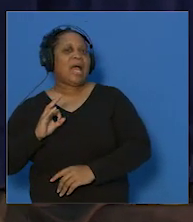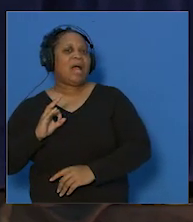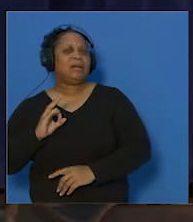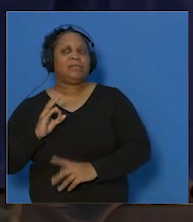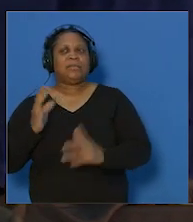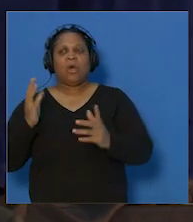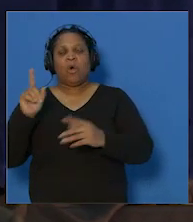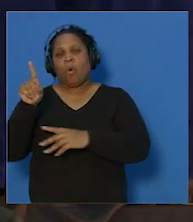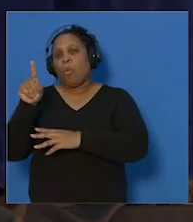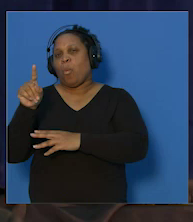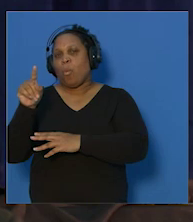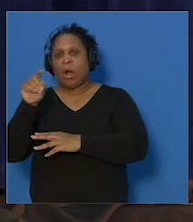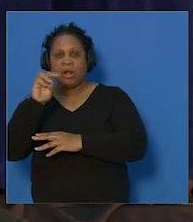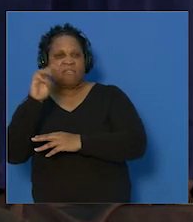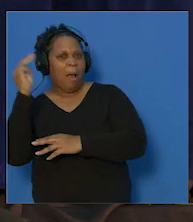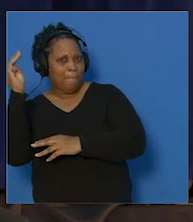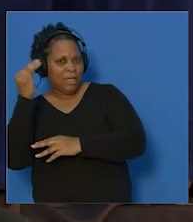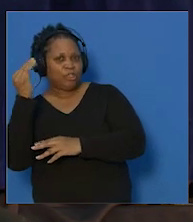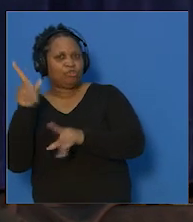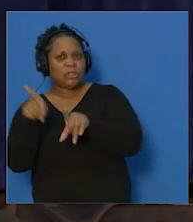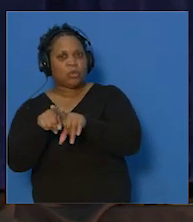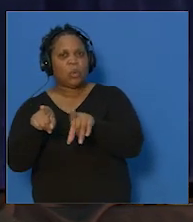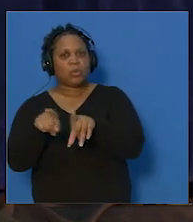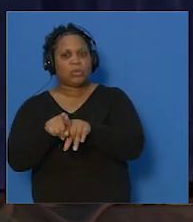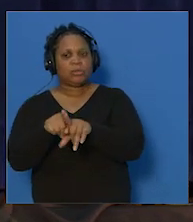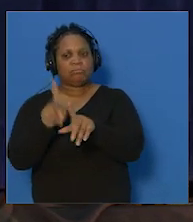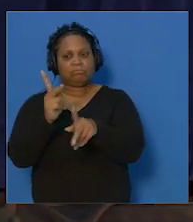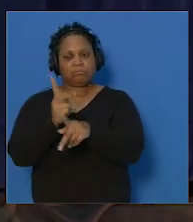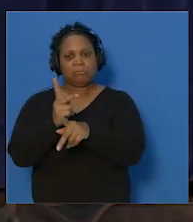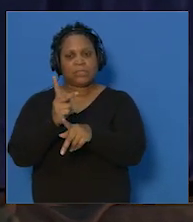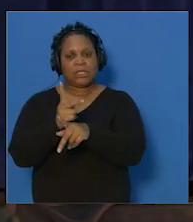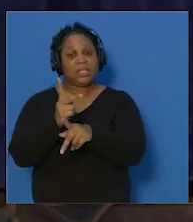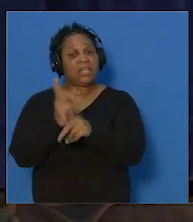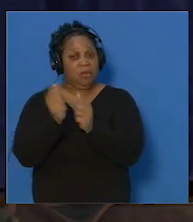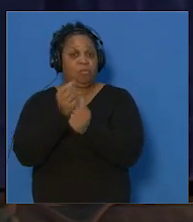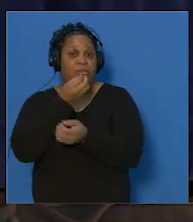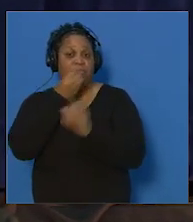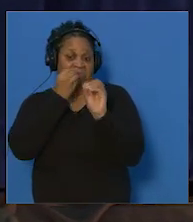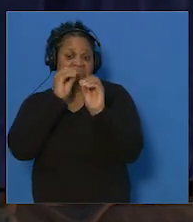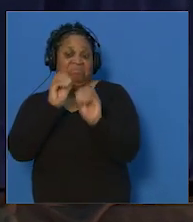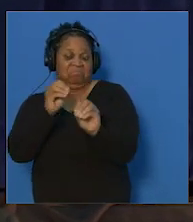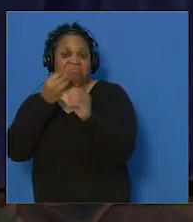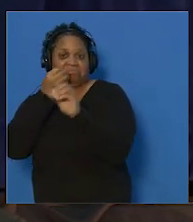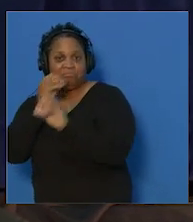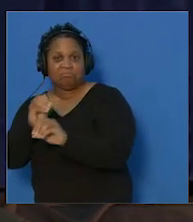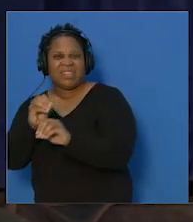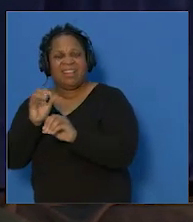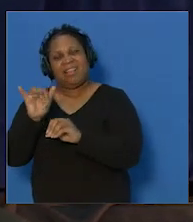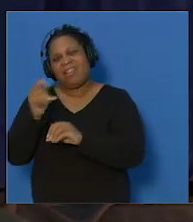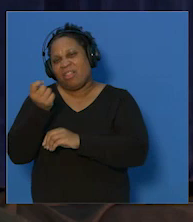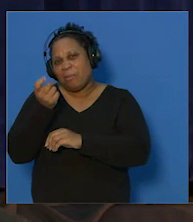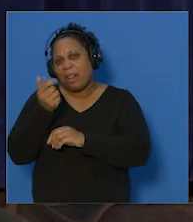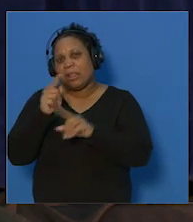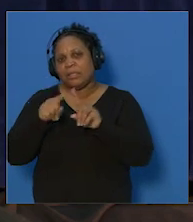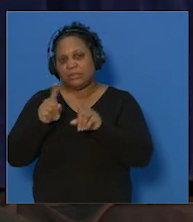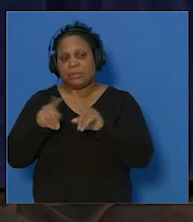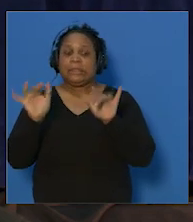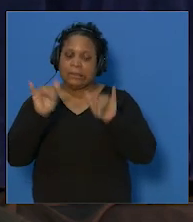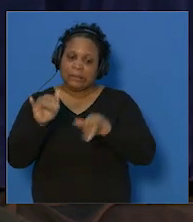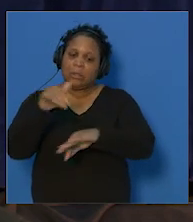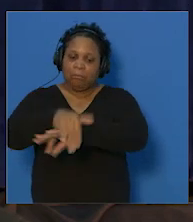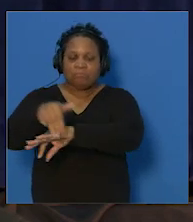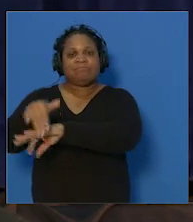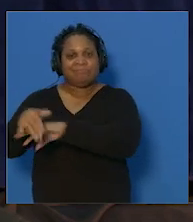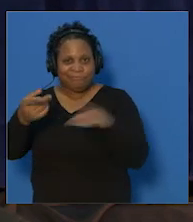one of our ministries, as well as they are taken care of in the day with food. That is the only thing that will be a bit different. We'll still do all the nighttime